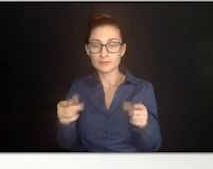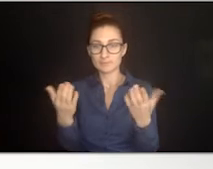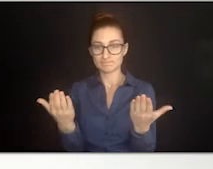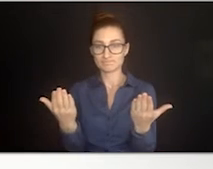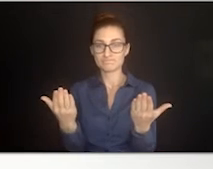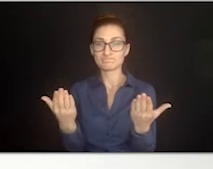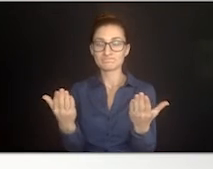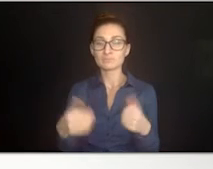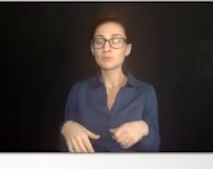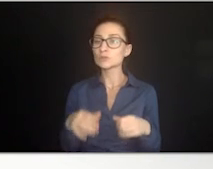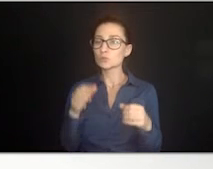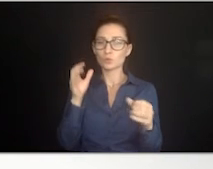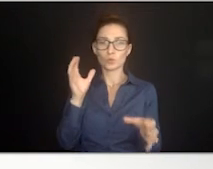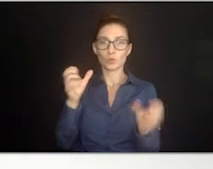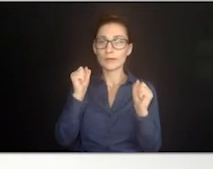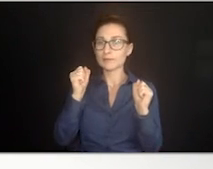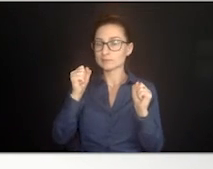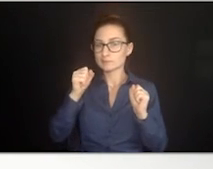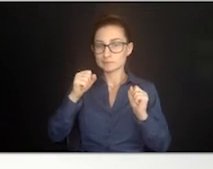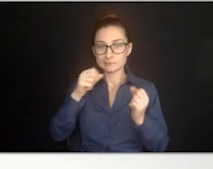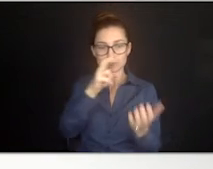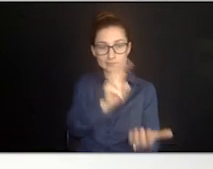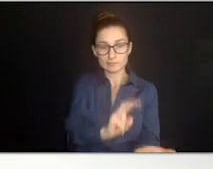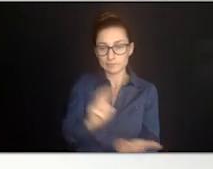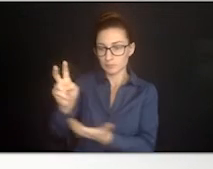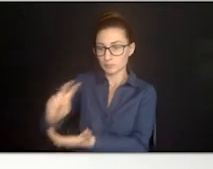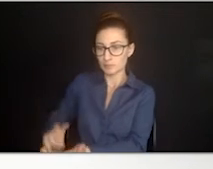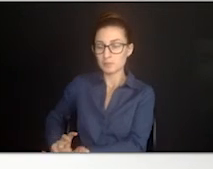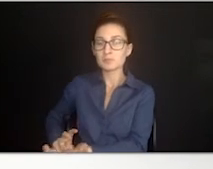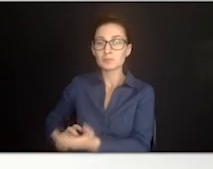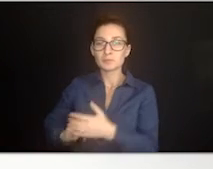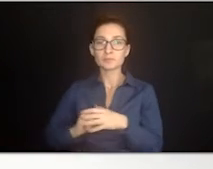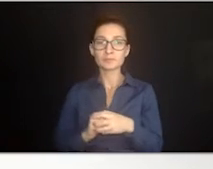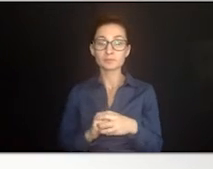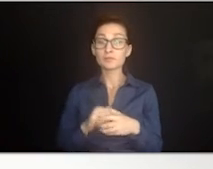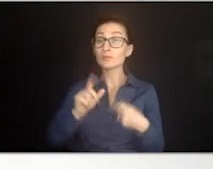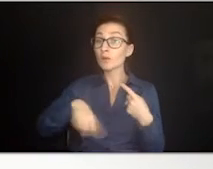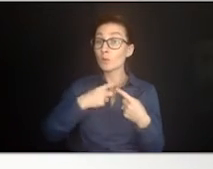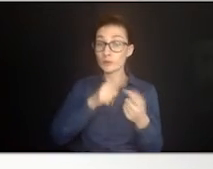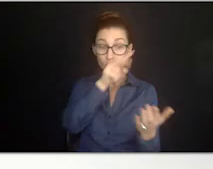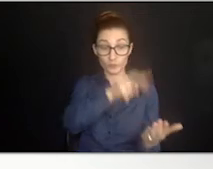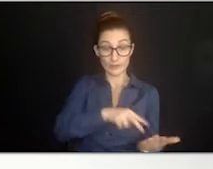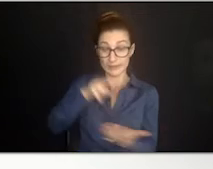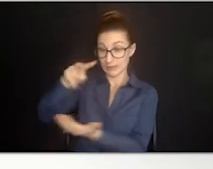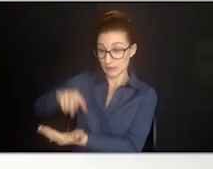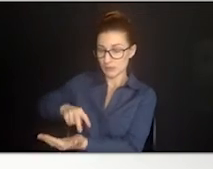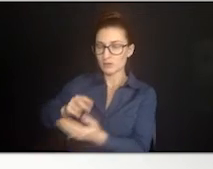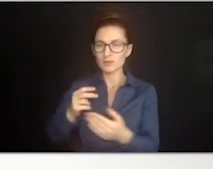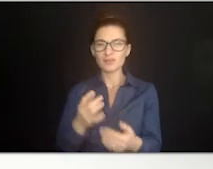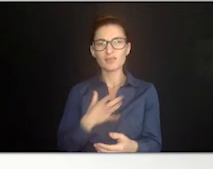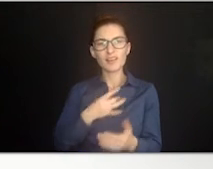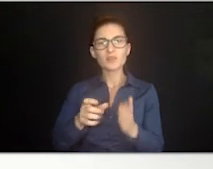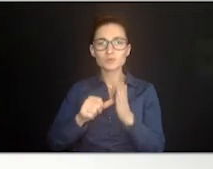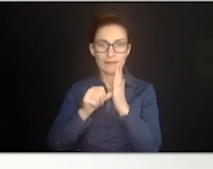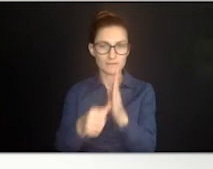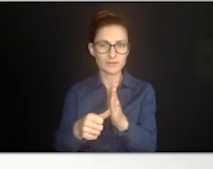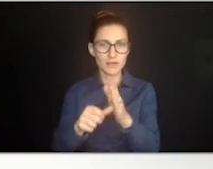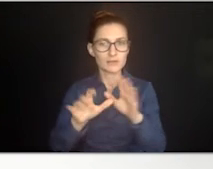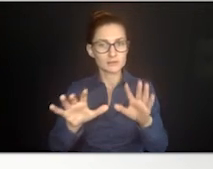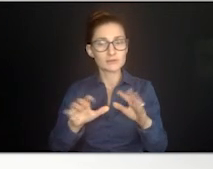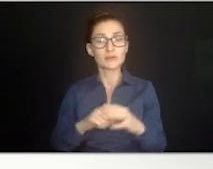gives you a really quick idea. And if you read through them, what you'll see, and what I like to make the point of very often,